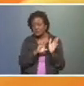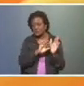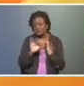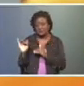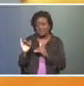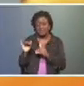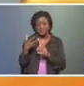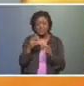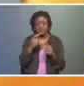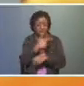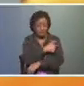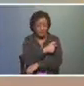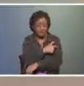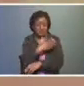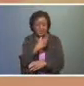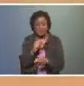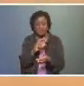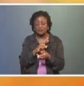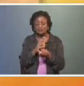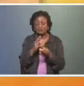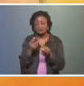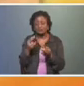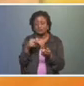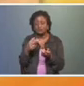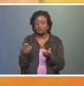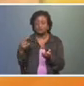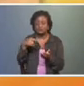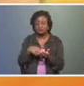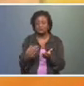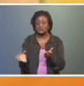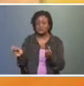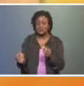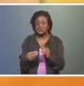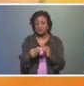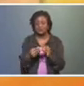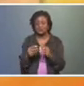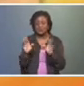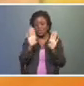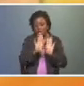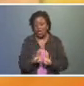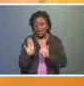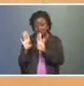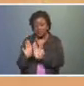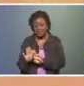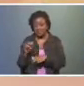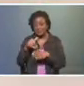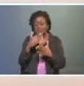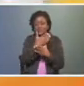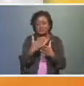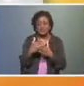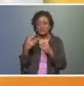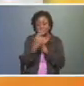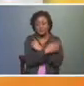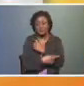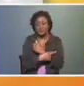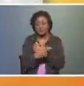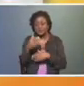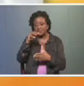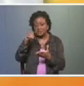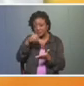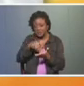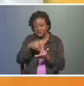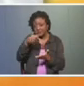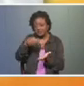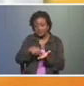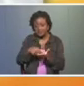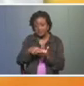vaccines, and the reimposition of lockdowns in some regions. In the midst of all this, a rare sexually transmitted